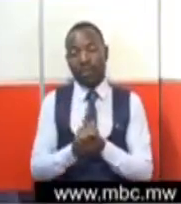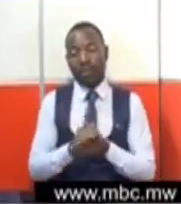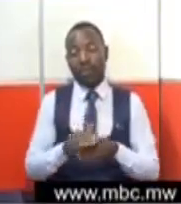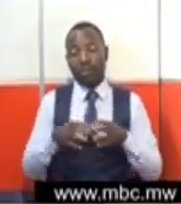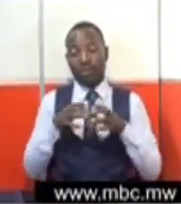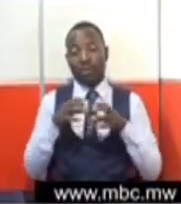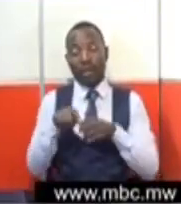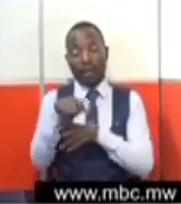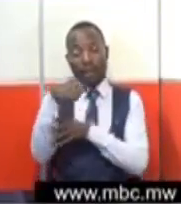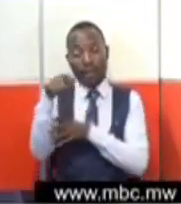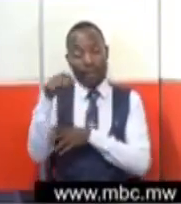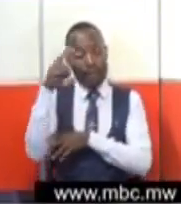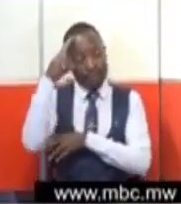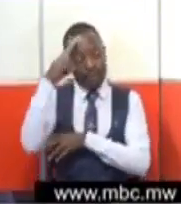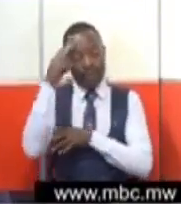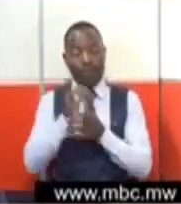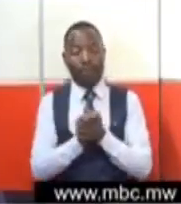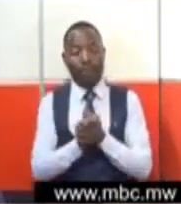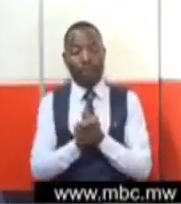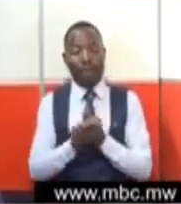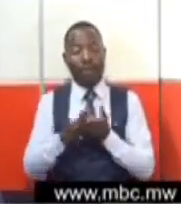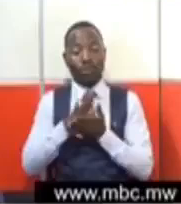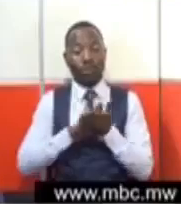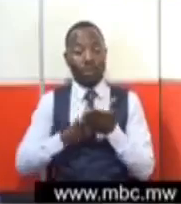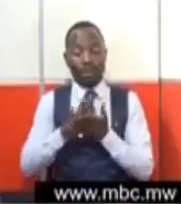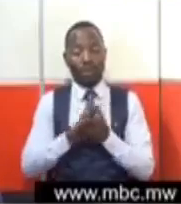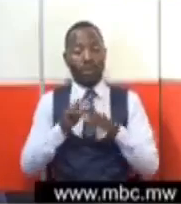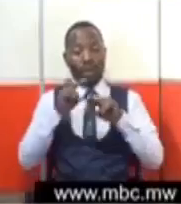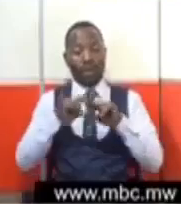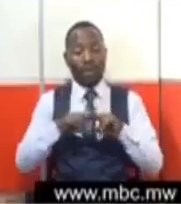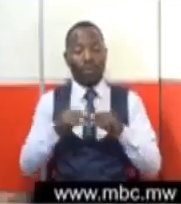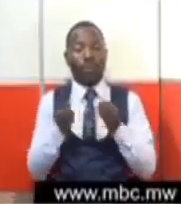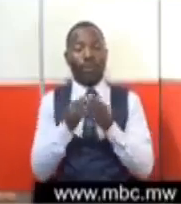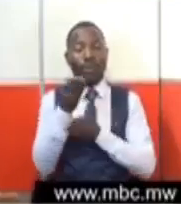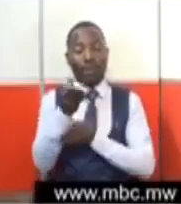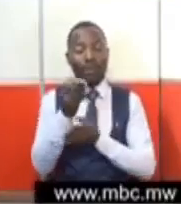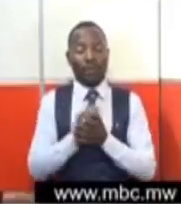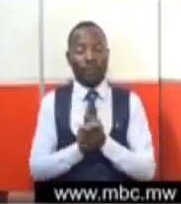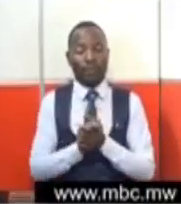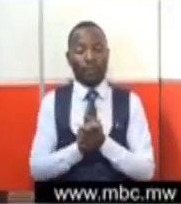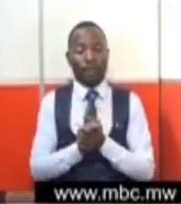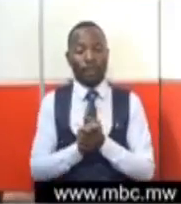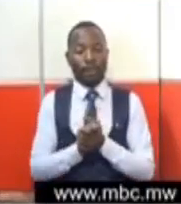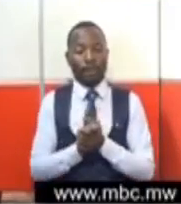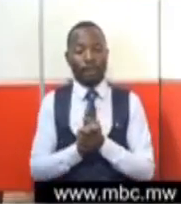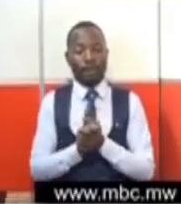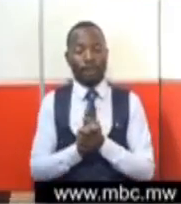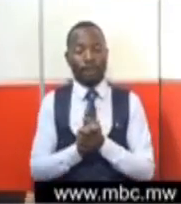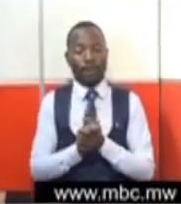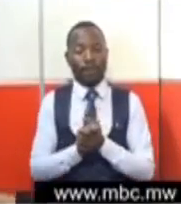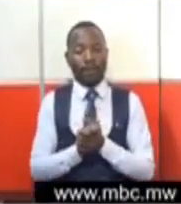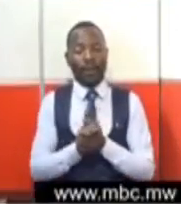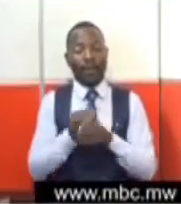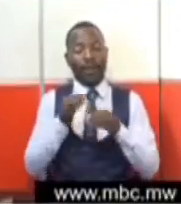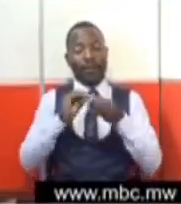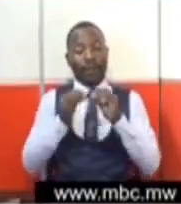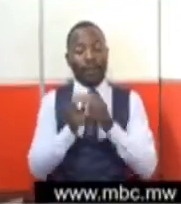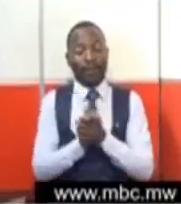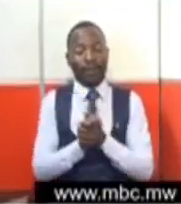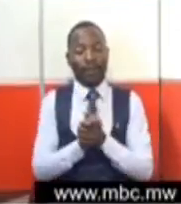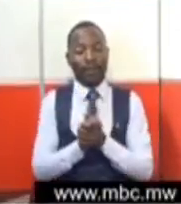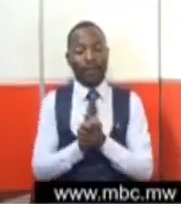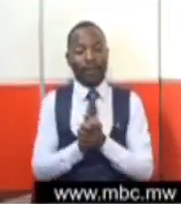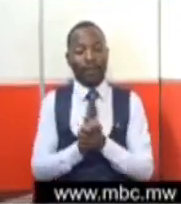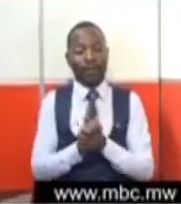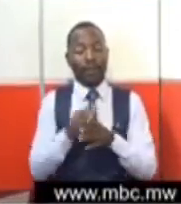symposium. President Dr. Lazarus Makathi Chakwera is expected to attend the first ever National Housing Symposium to be hosted by Habitat